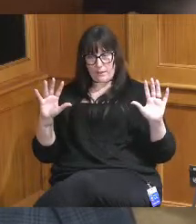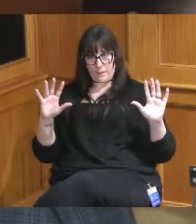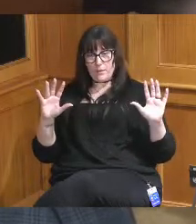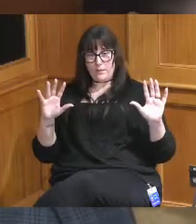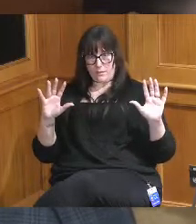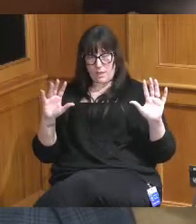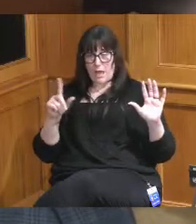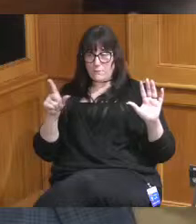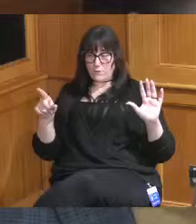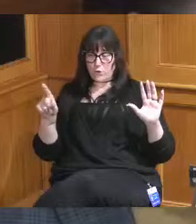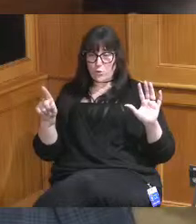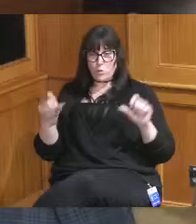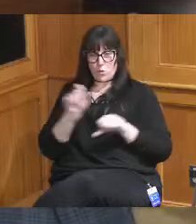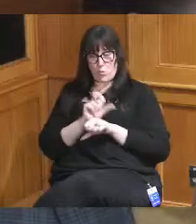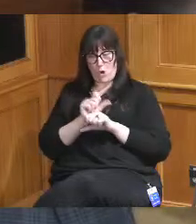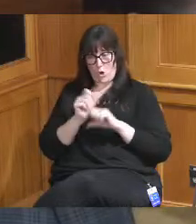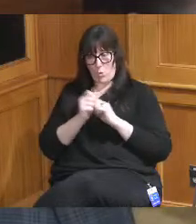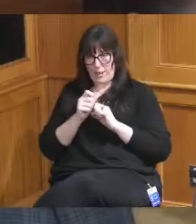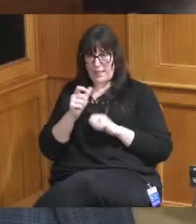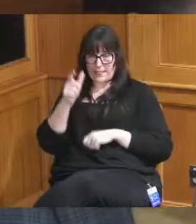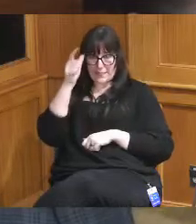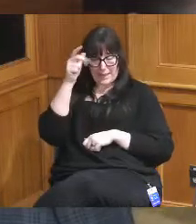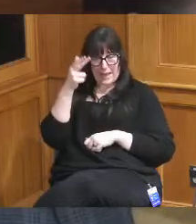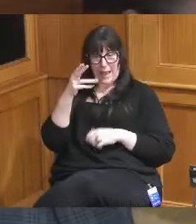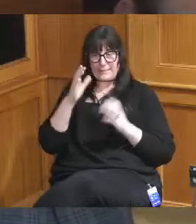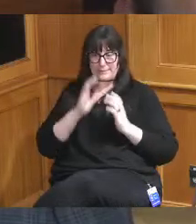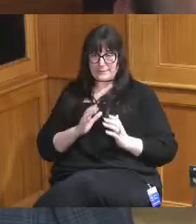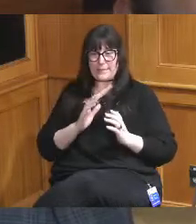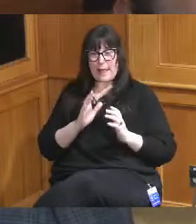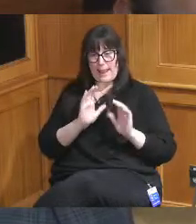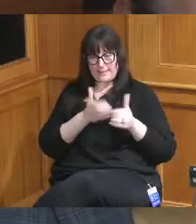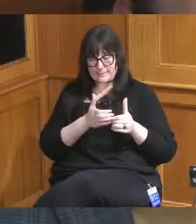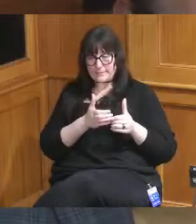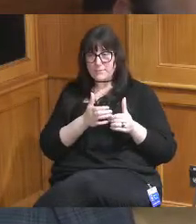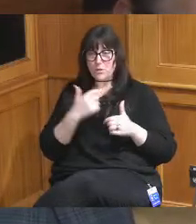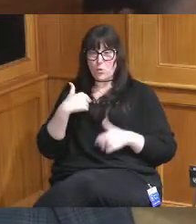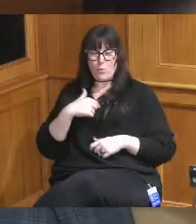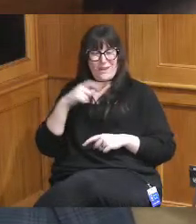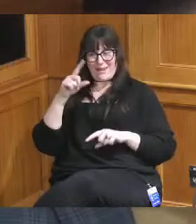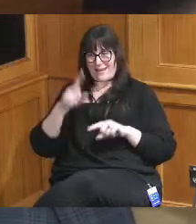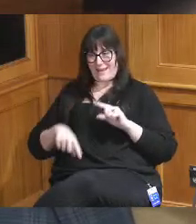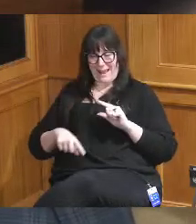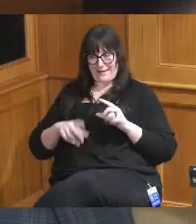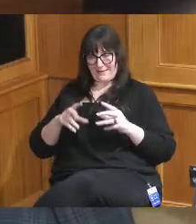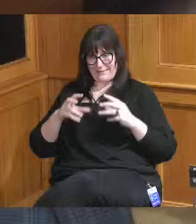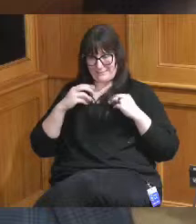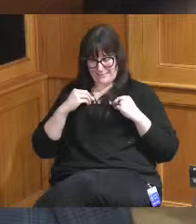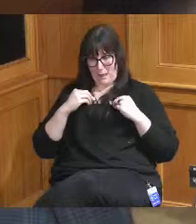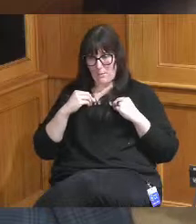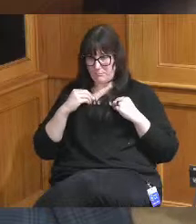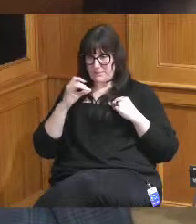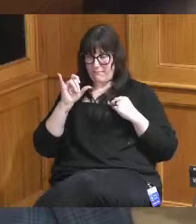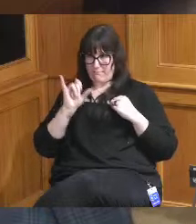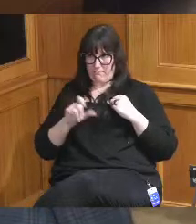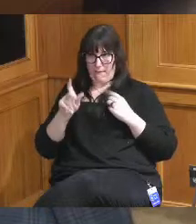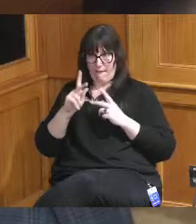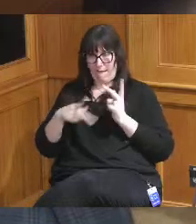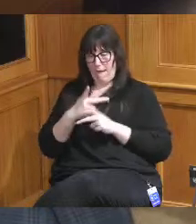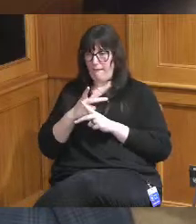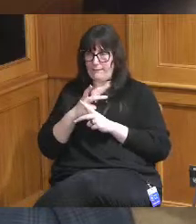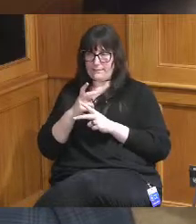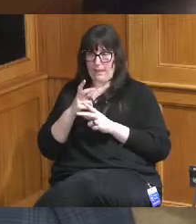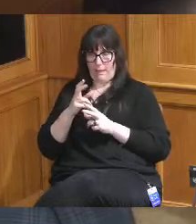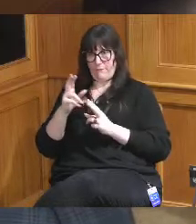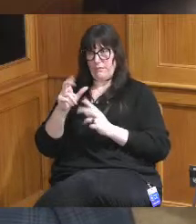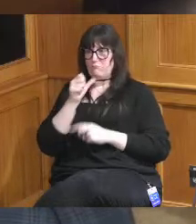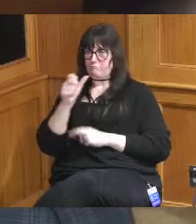and citizens of Lincoln Heights every step of the way. We cannot have this tone and behavior in Hamilton County. I would like to receive an